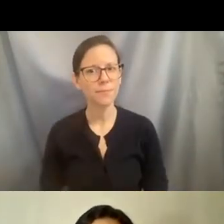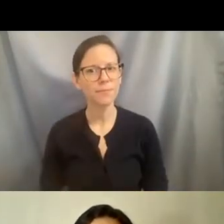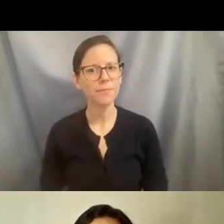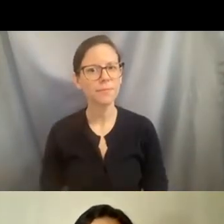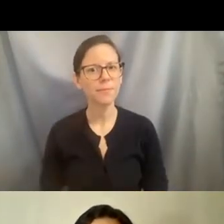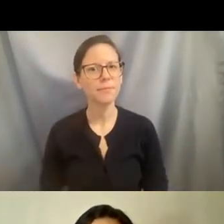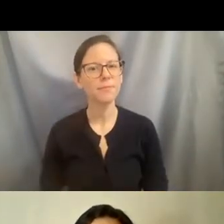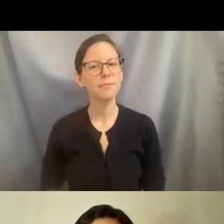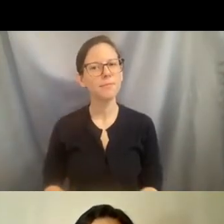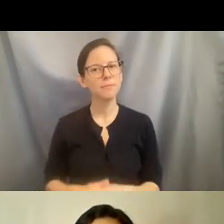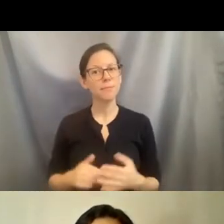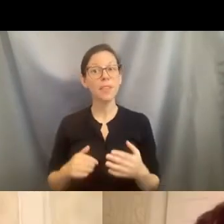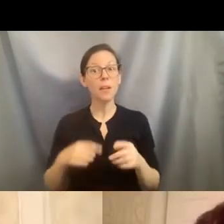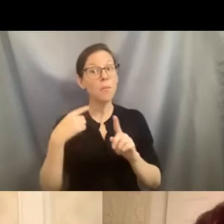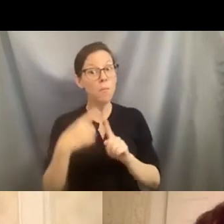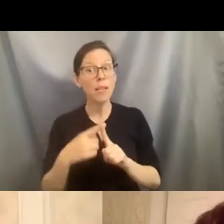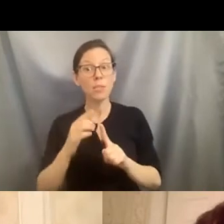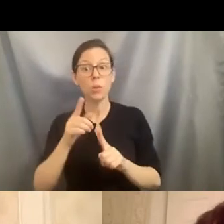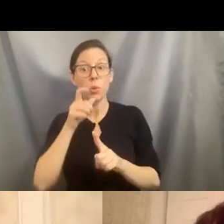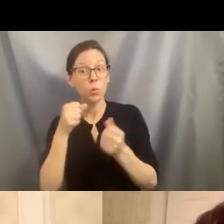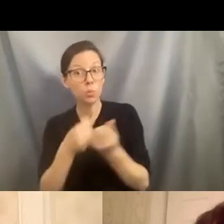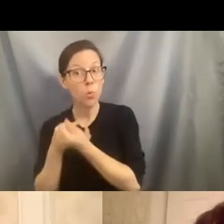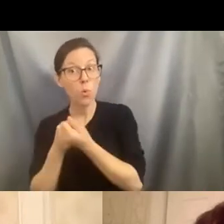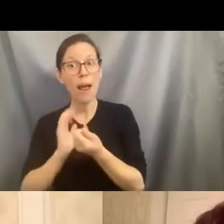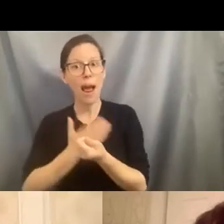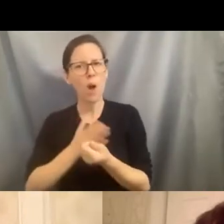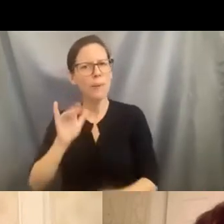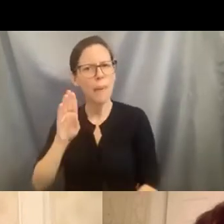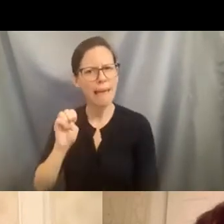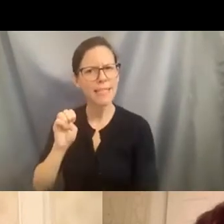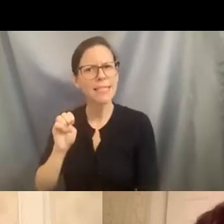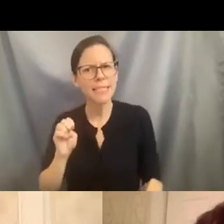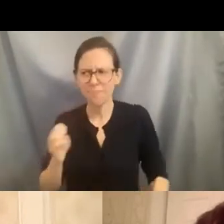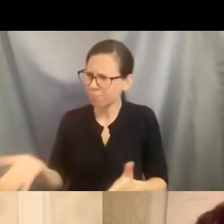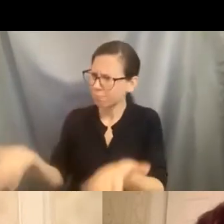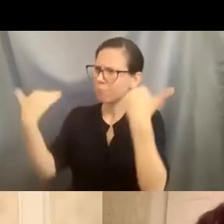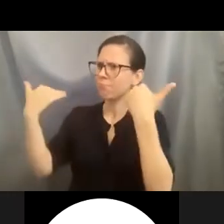getting our base energized and focused. Because one of the